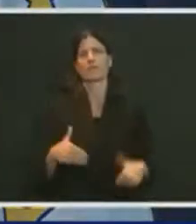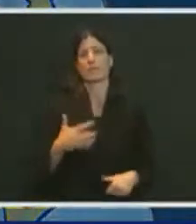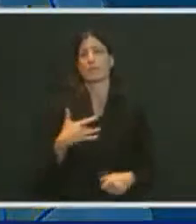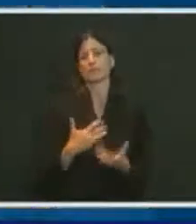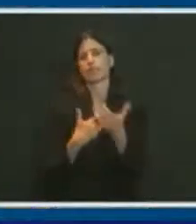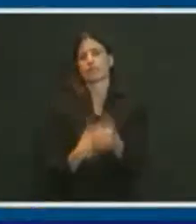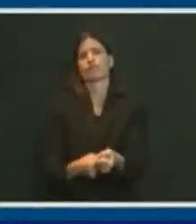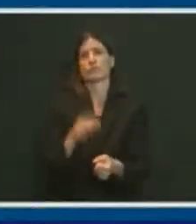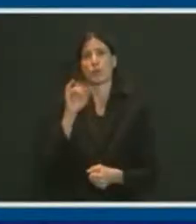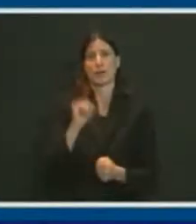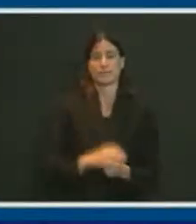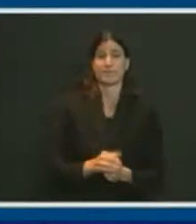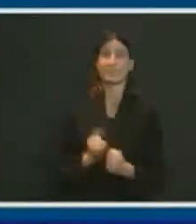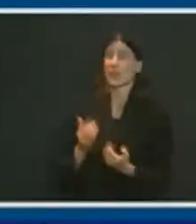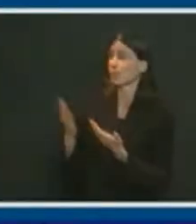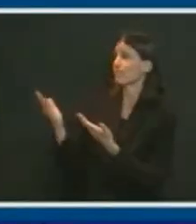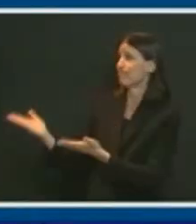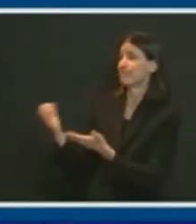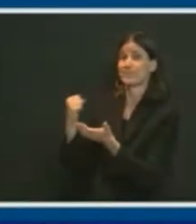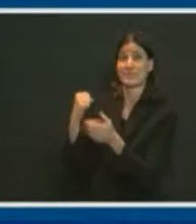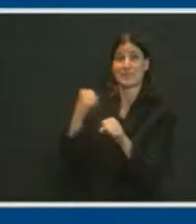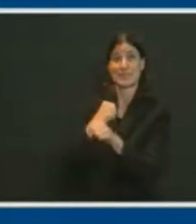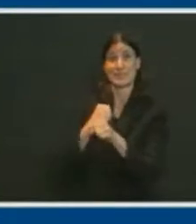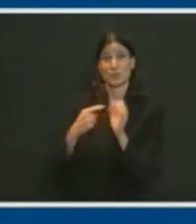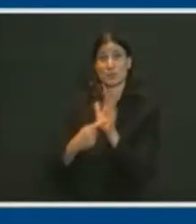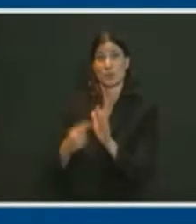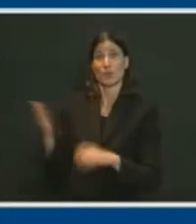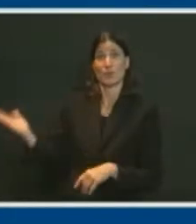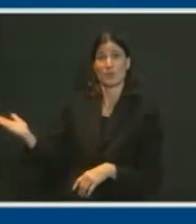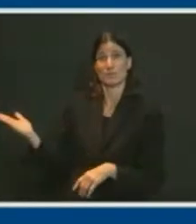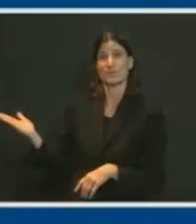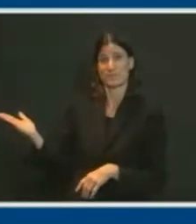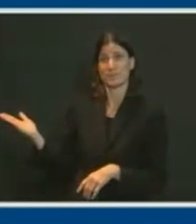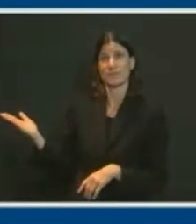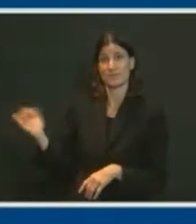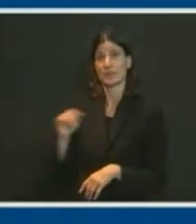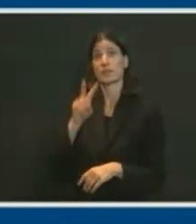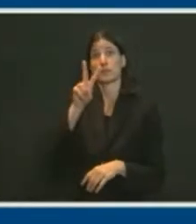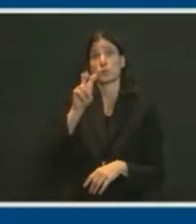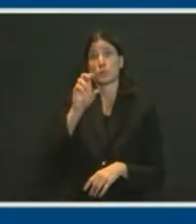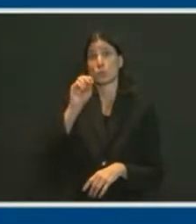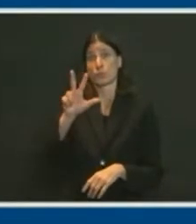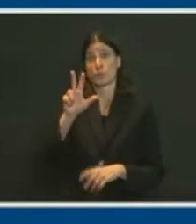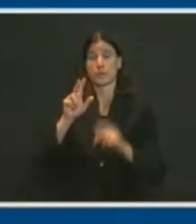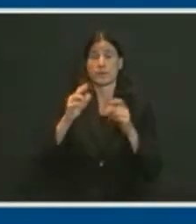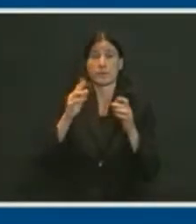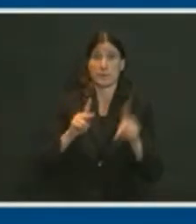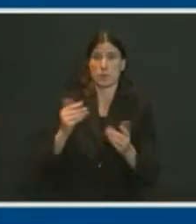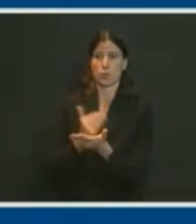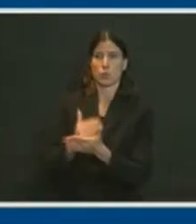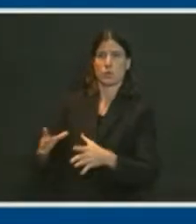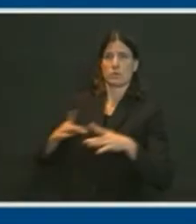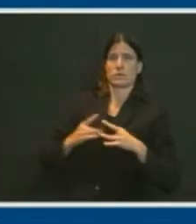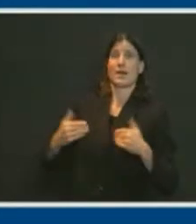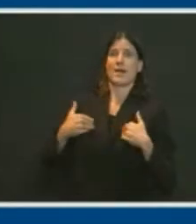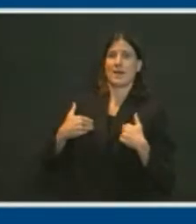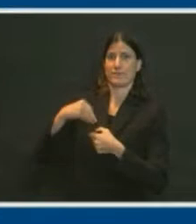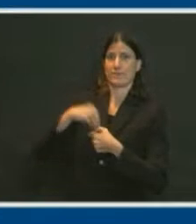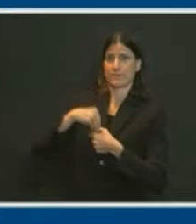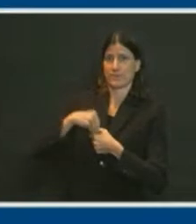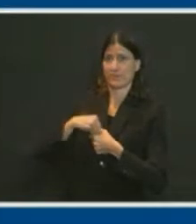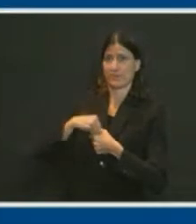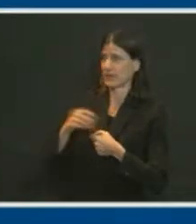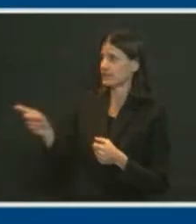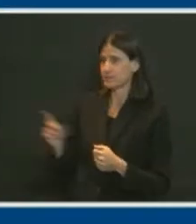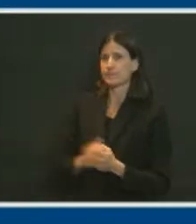data. We have 203 new COVID-19 cases to report today. We